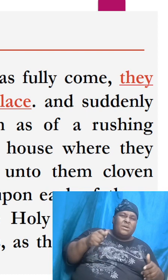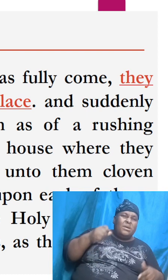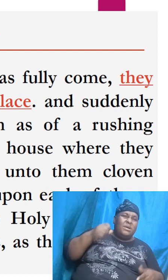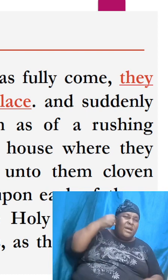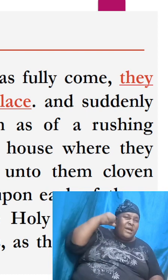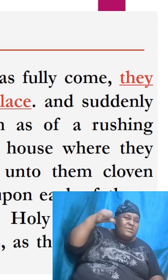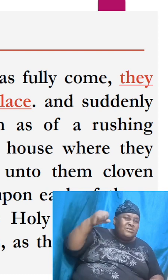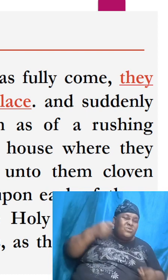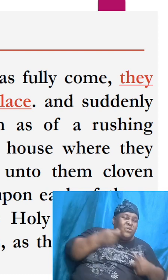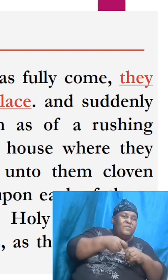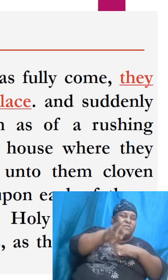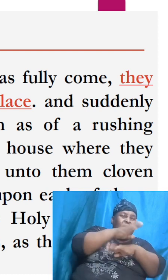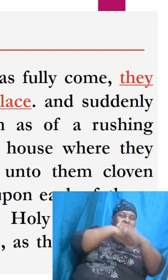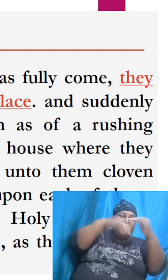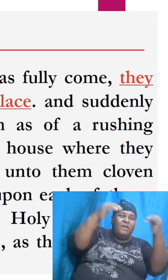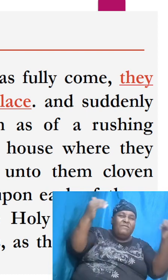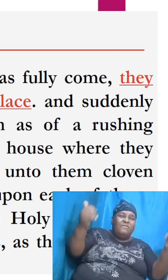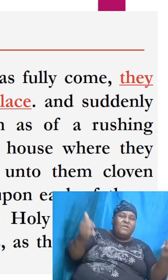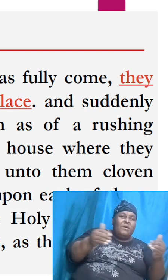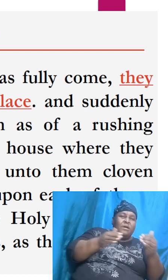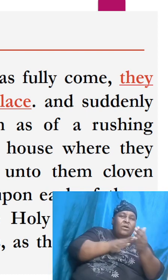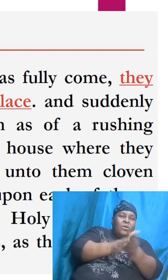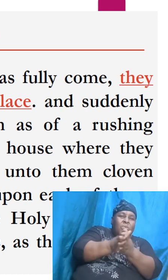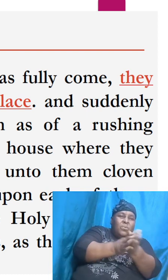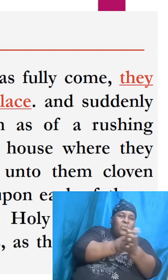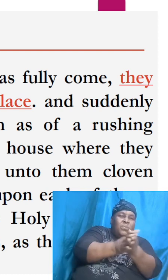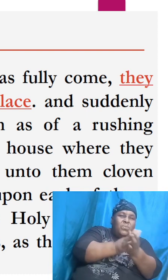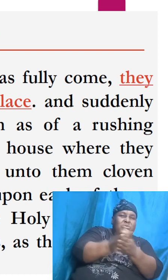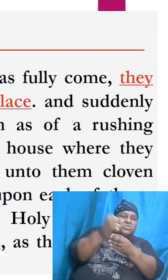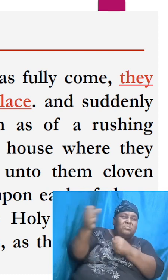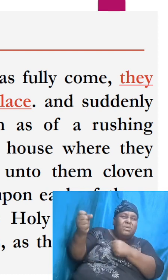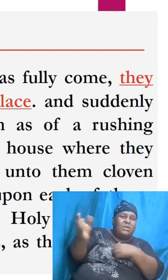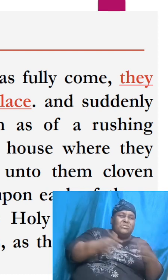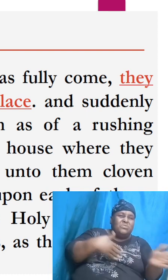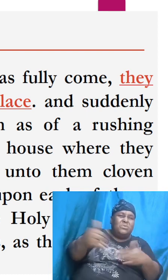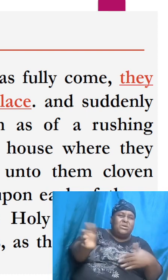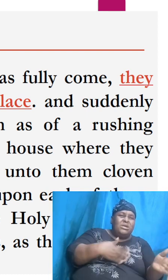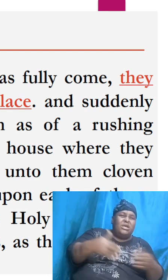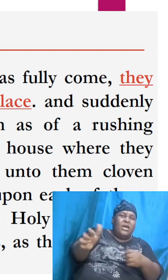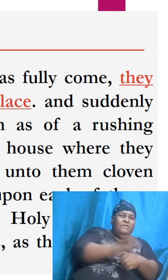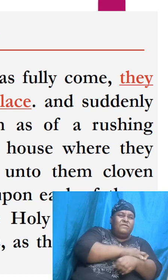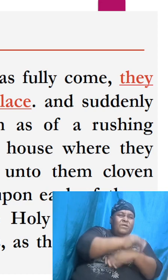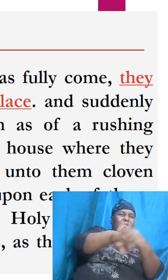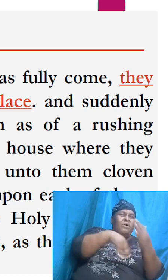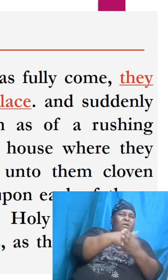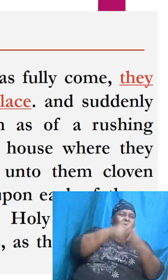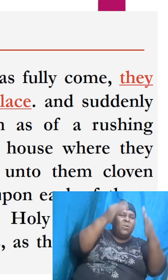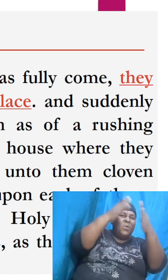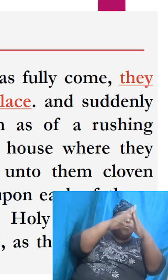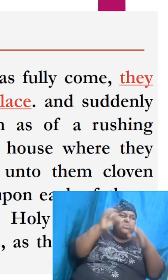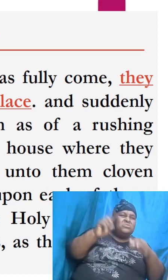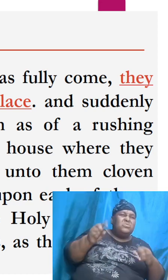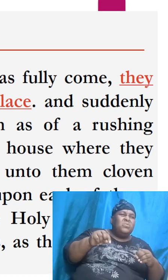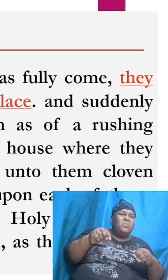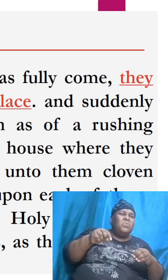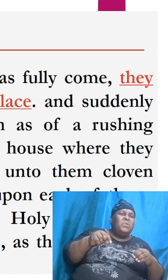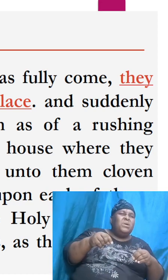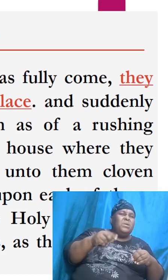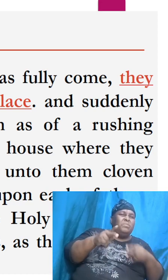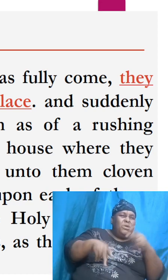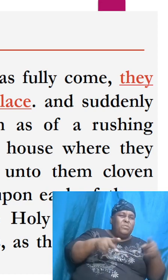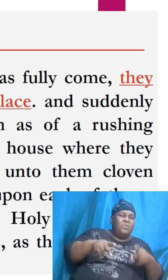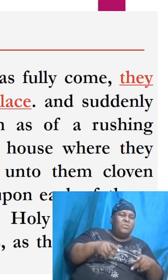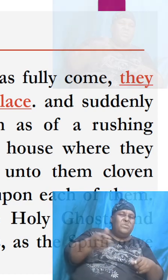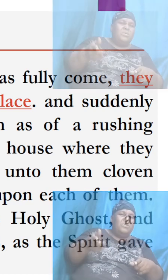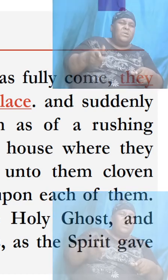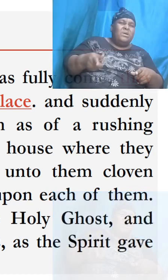heaven upon like a rushing mighty wind. And the Bible said it filled all the house where they were sitting. And there appeared unto them cloven tongues like